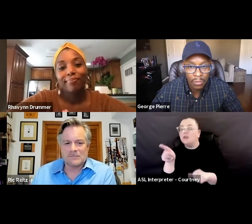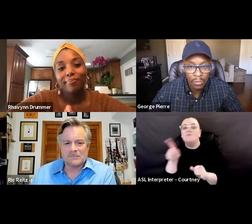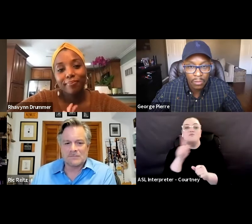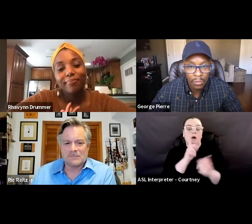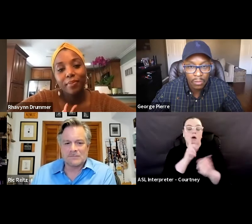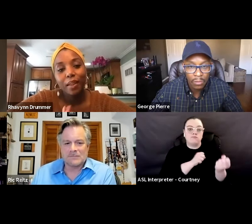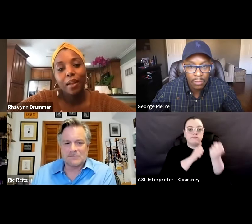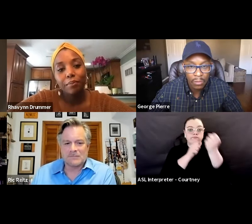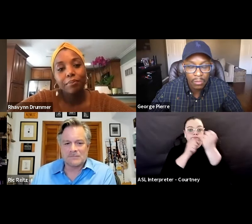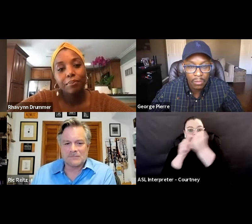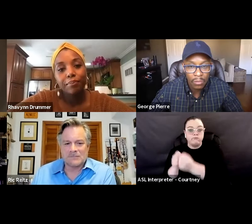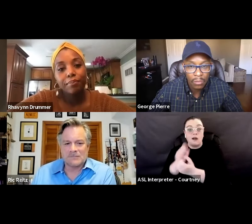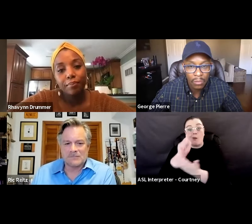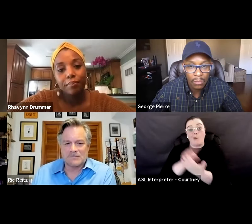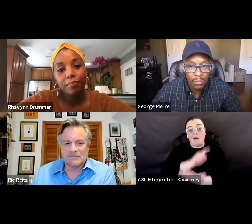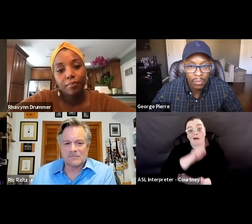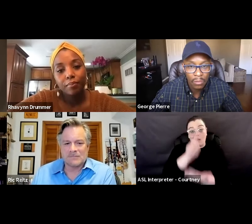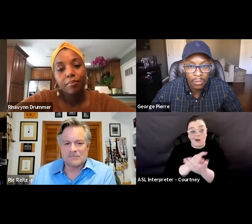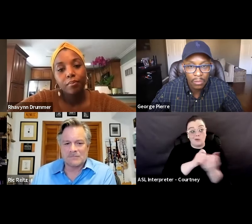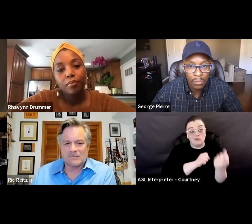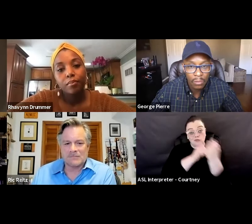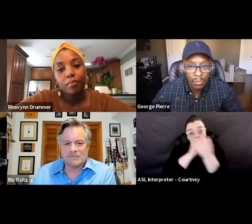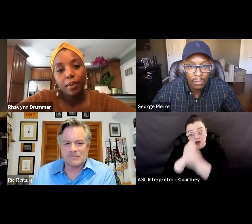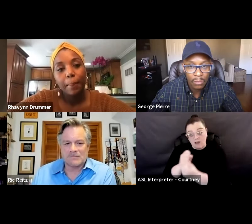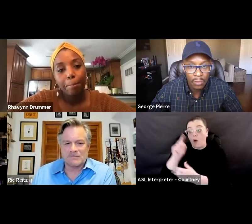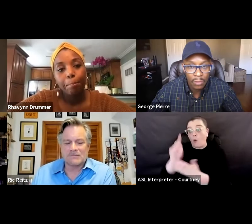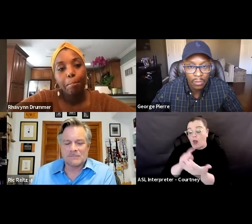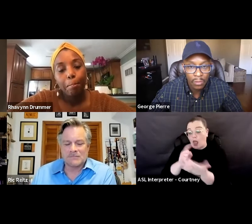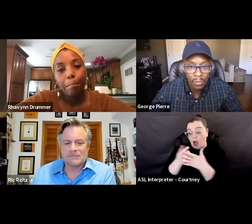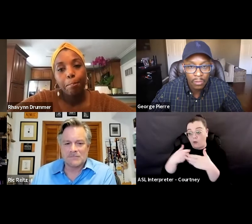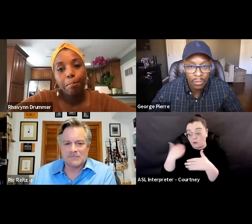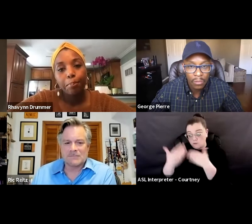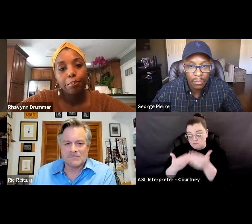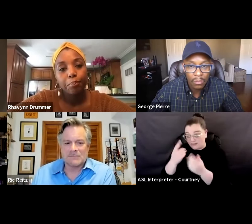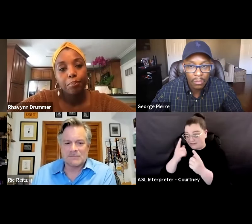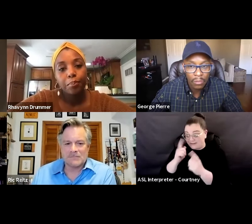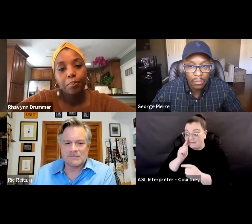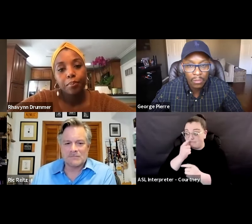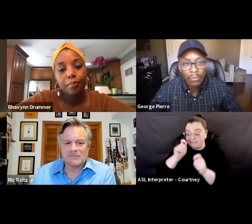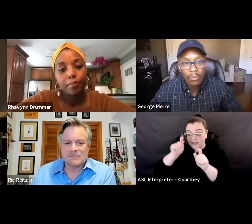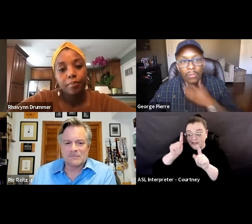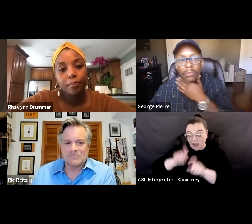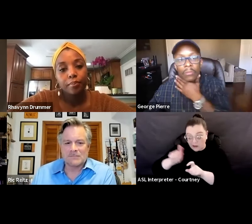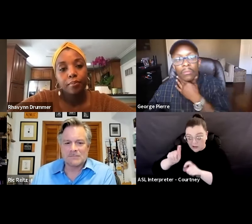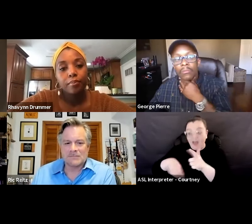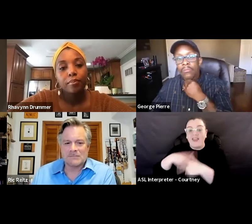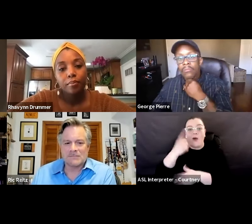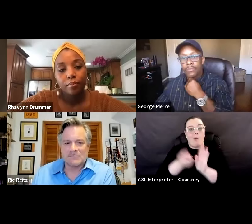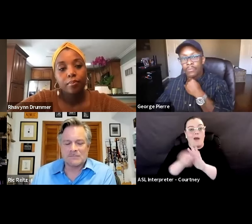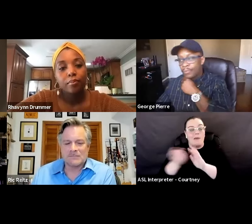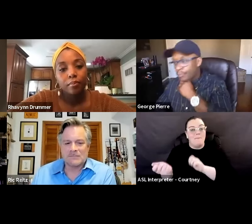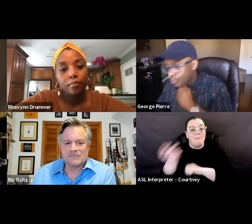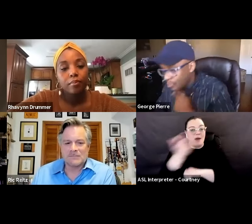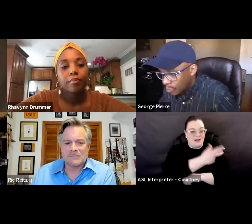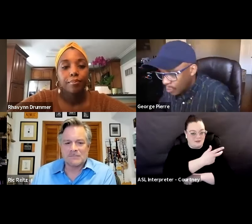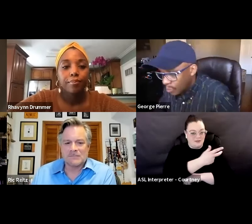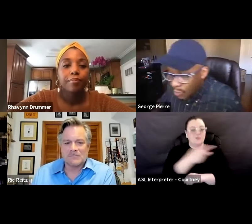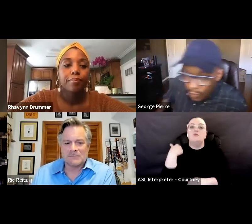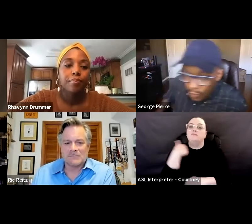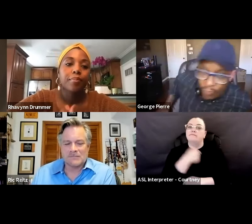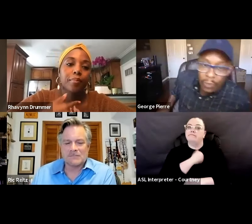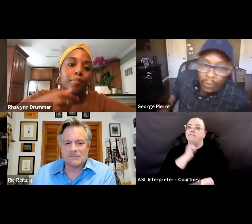go over there, an hour to get tested, and an hour to get back. So there has been a $250 a day arrangement on any